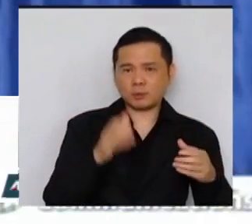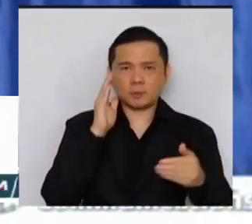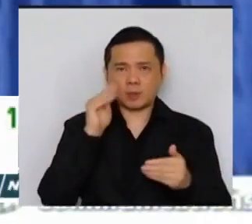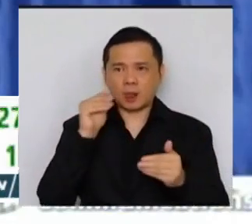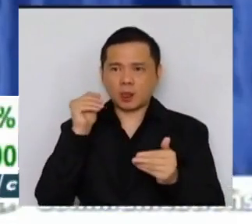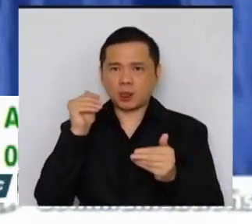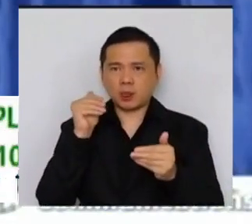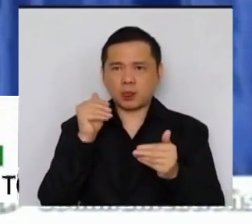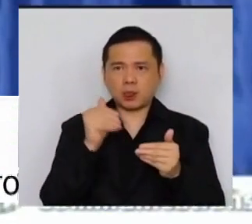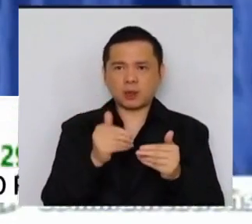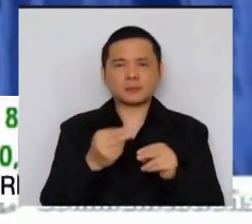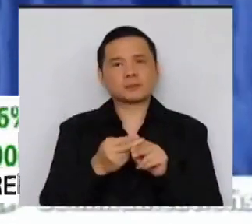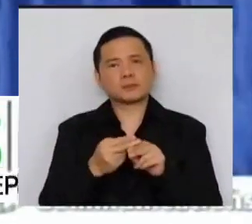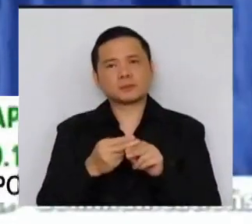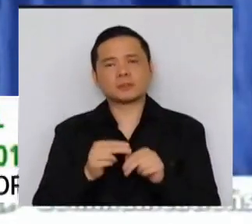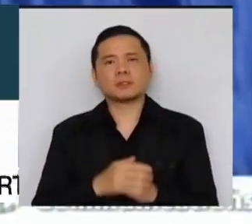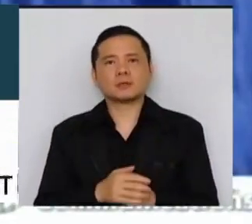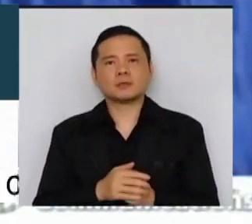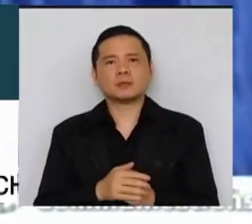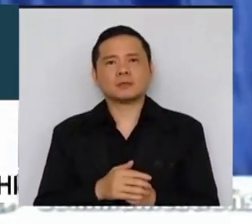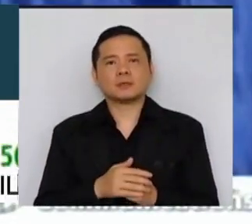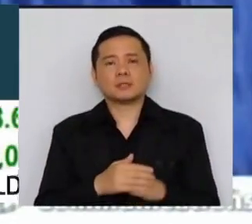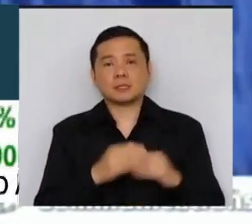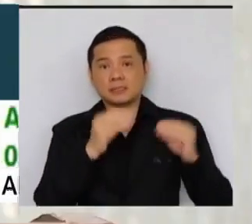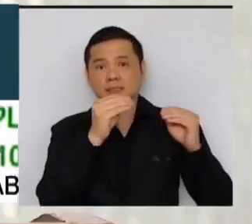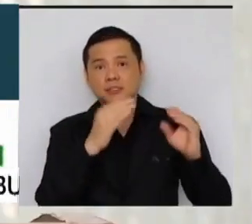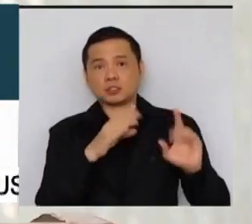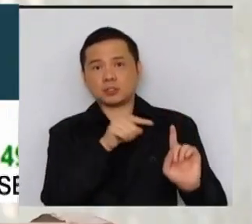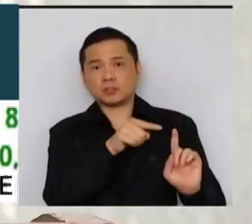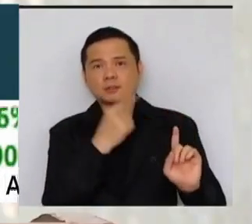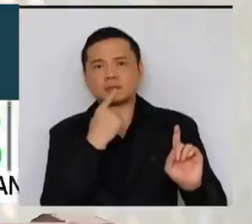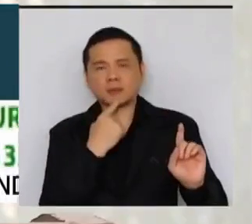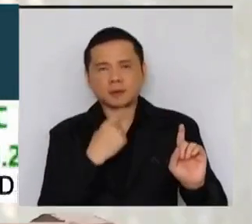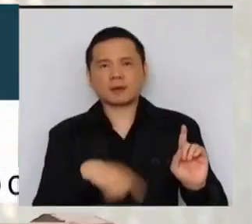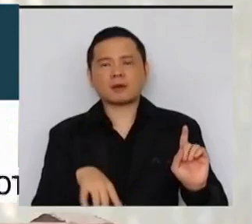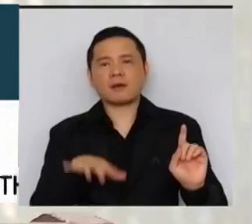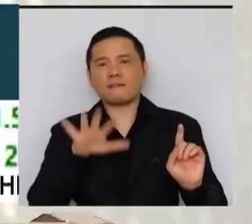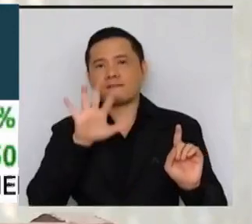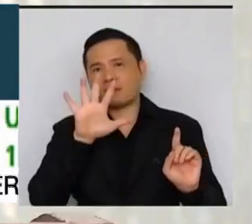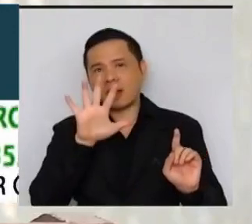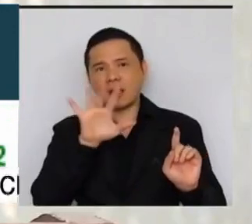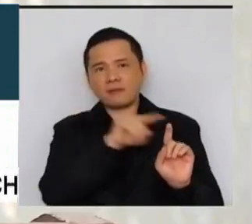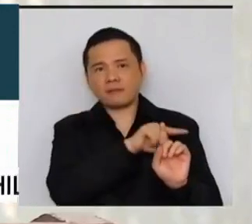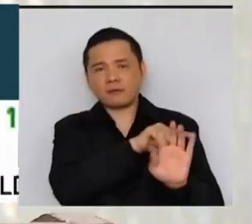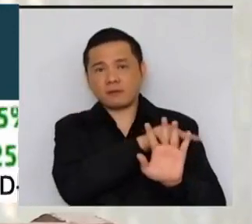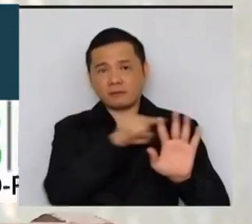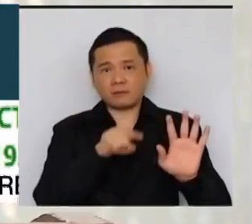soon. Professor Julio Tihanqui says he already sees a five-way race for the presidency.